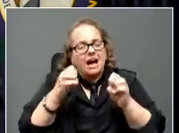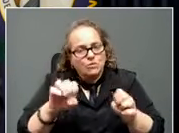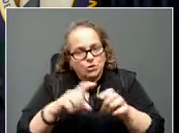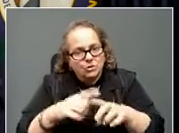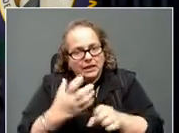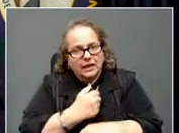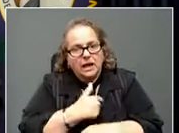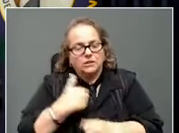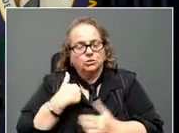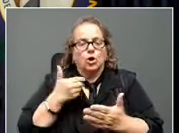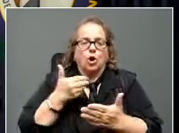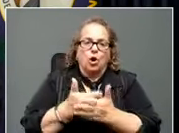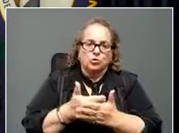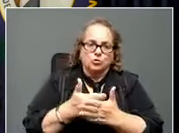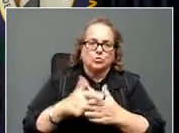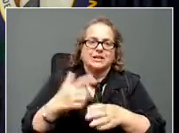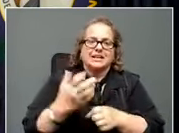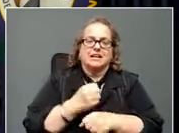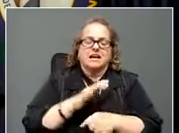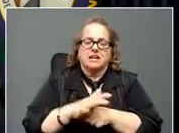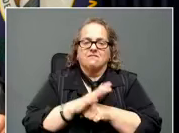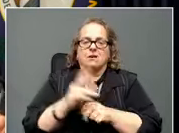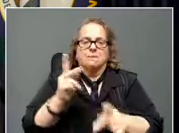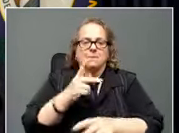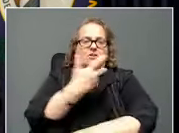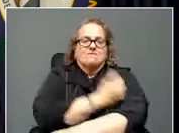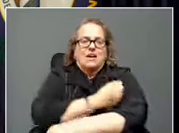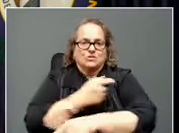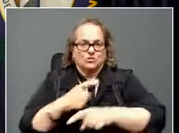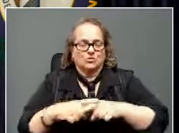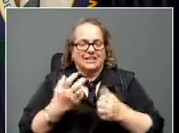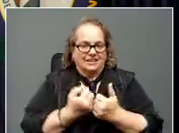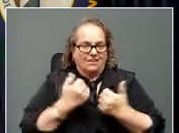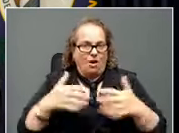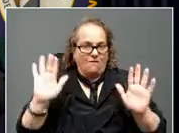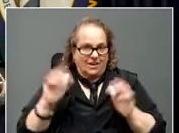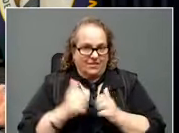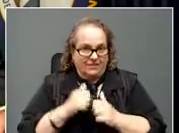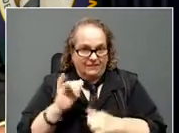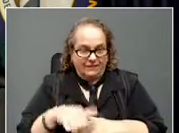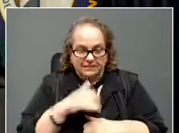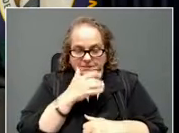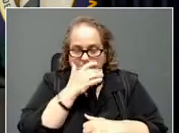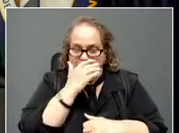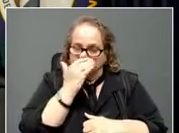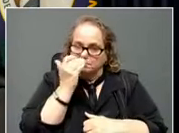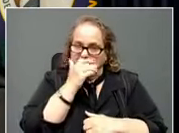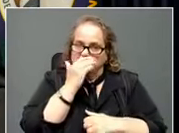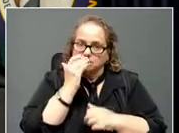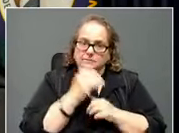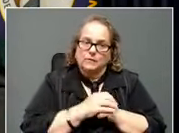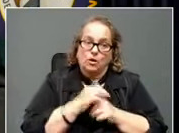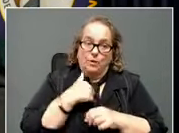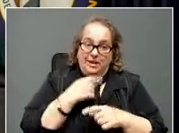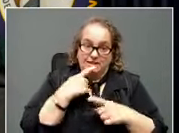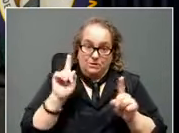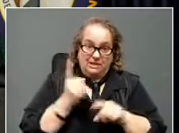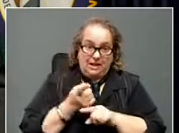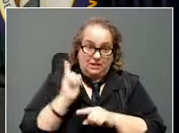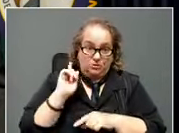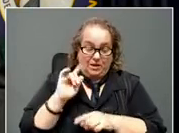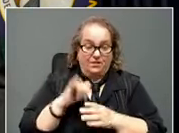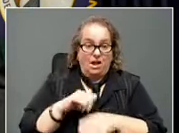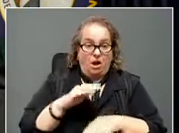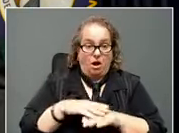enough people vaccinated to get out of this. All right. We announced last week that on May